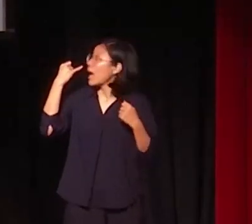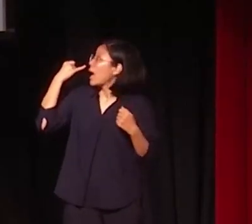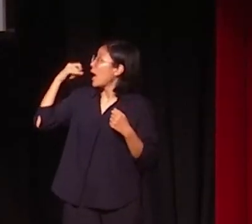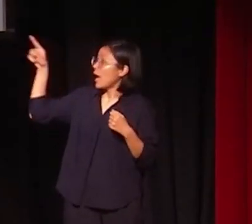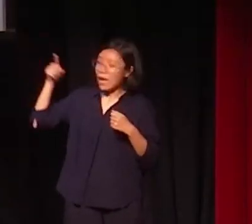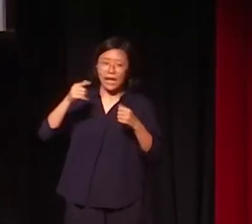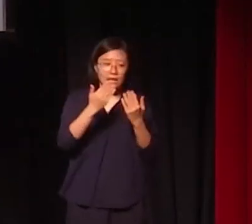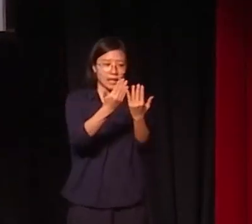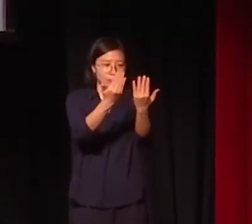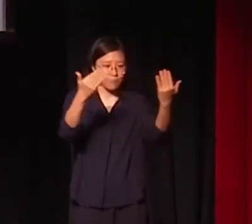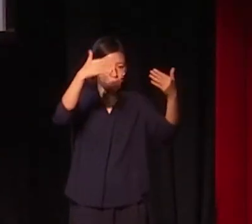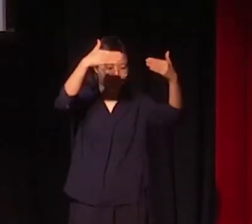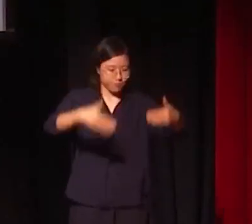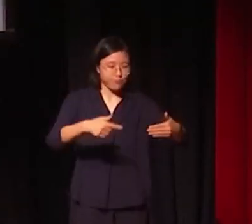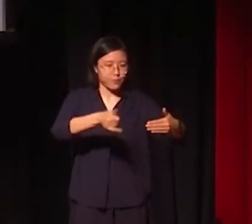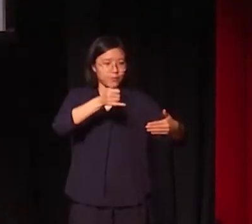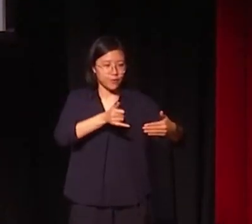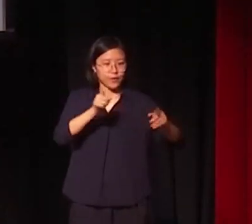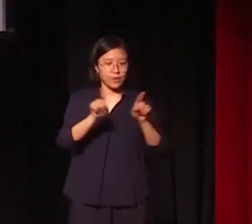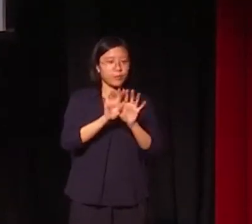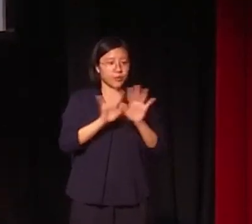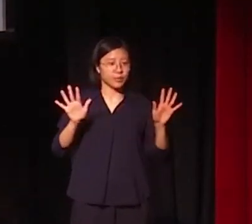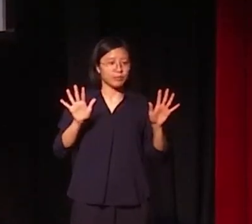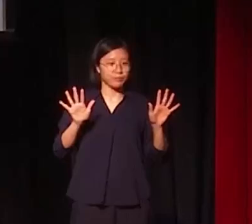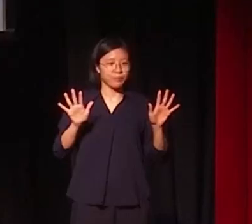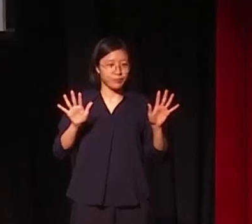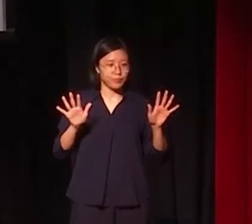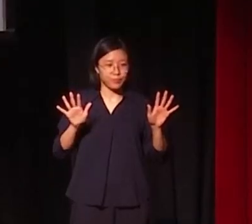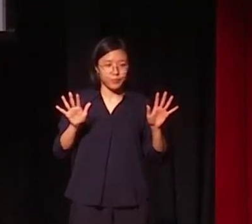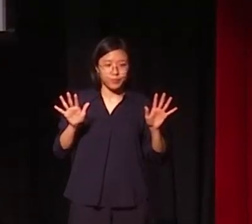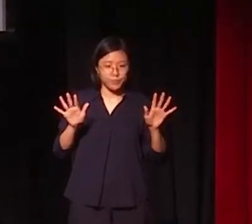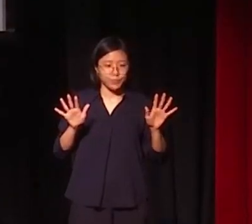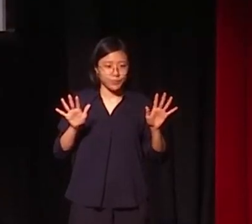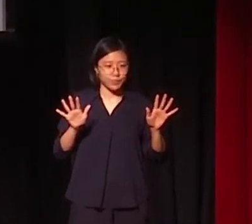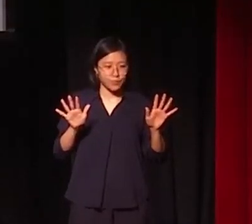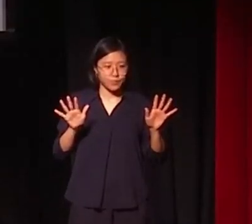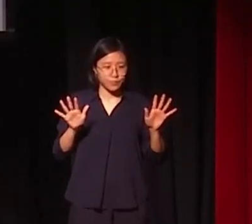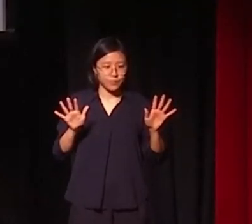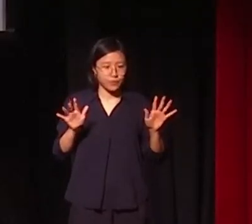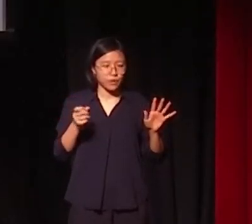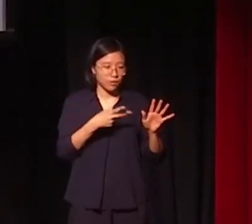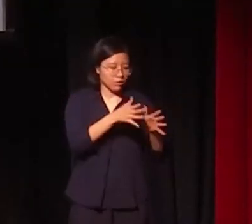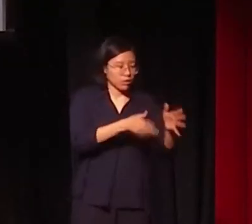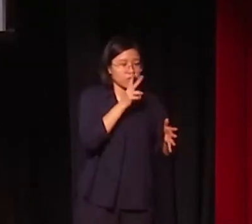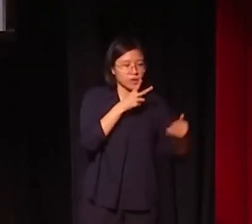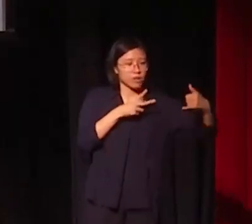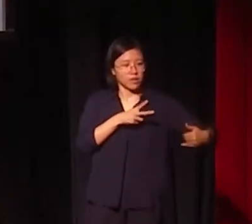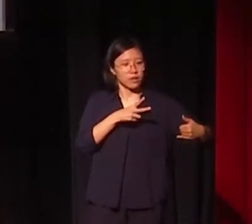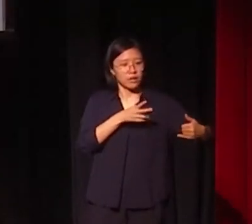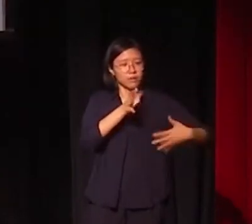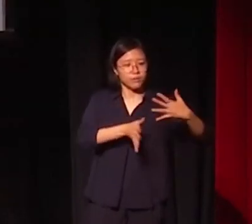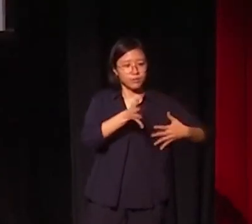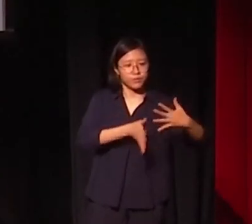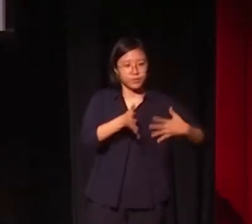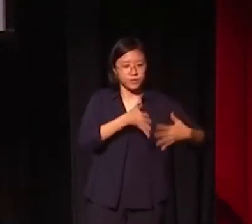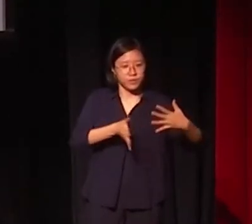barrier, was called as a jury member and was selected, and so she had 2 interpreters working with her through the trial. So this was featured very